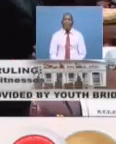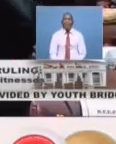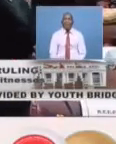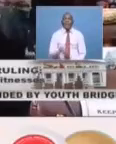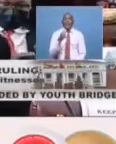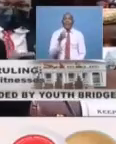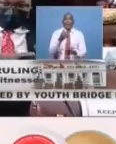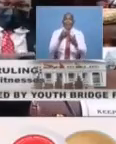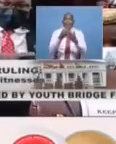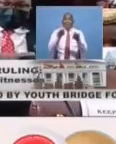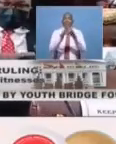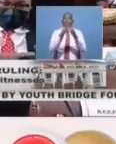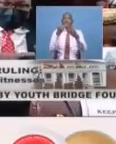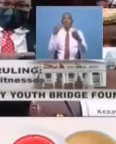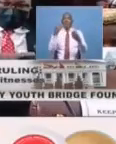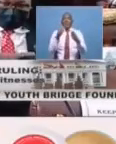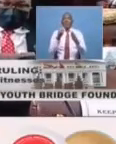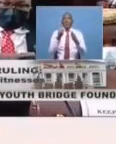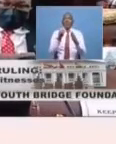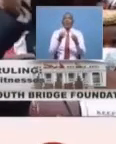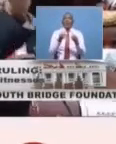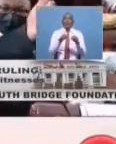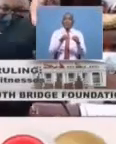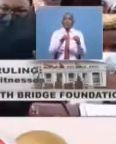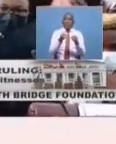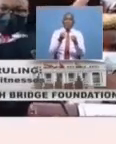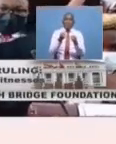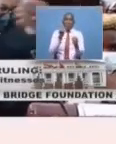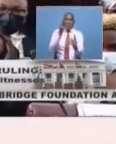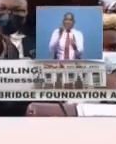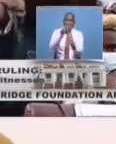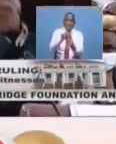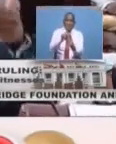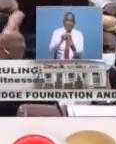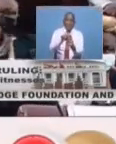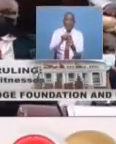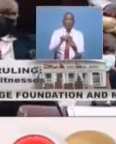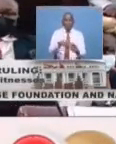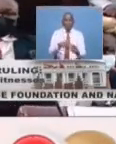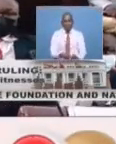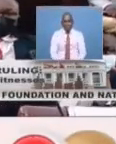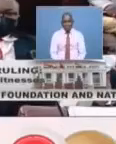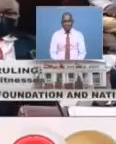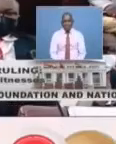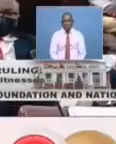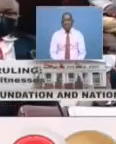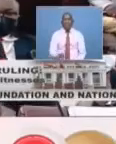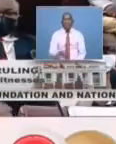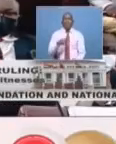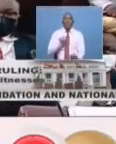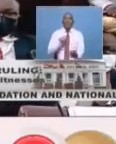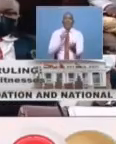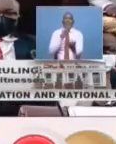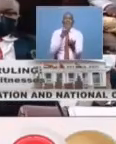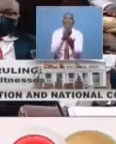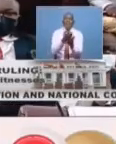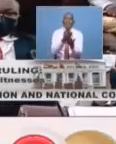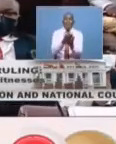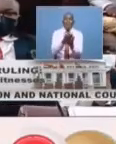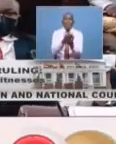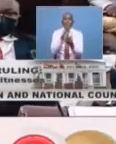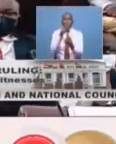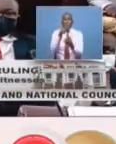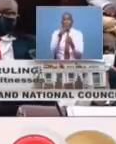Before I even move our application, again, just for the record, we did request your